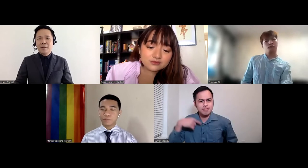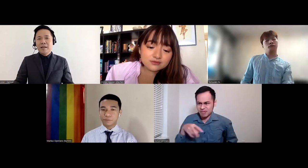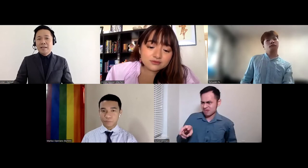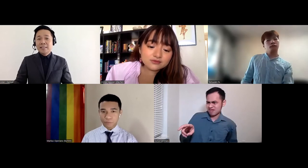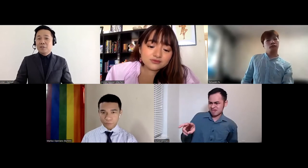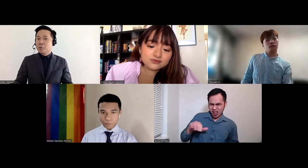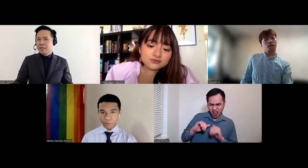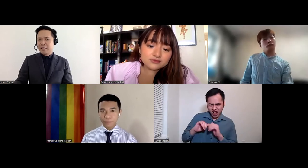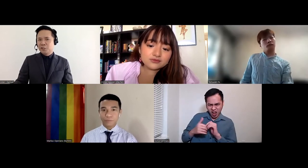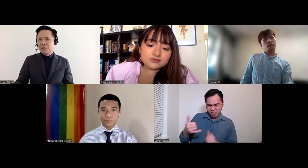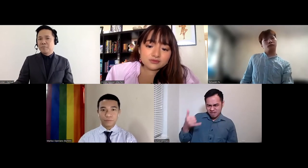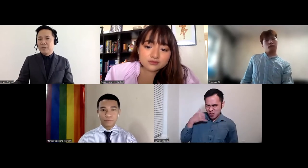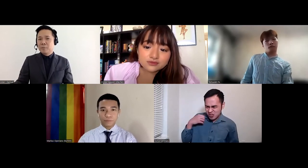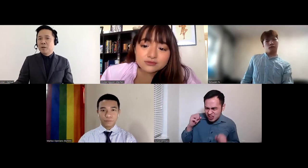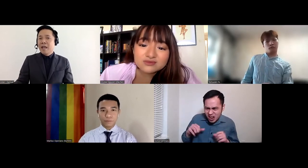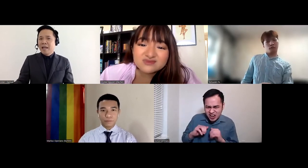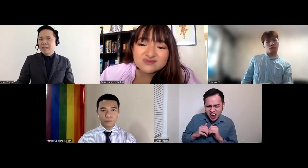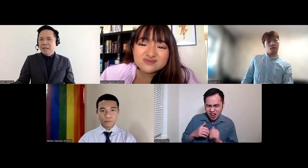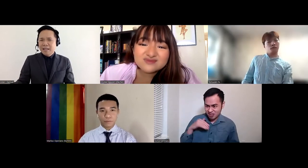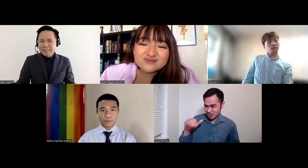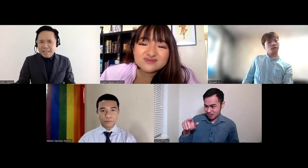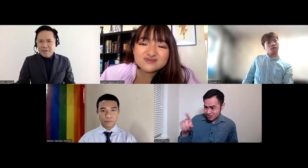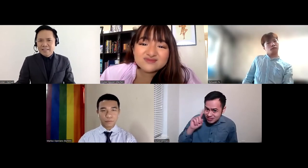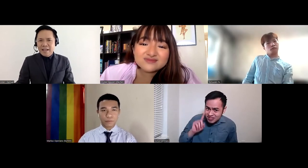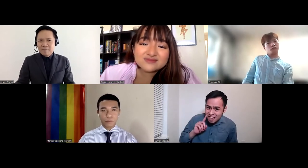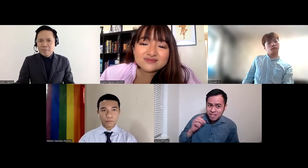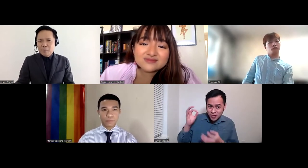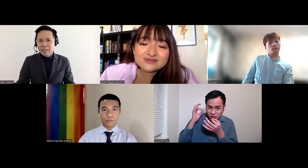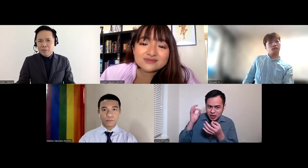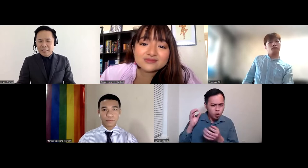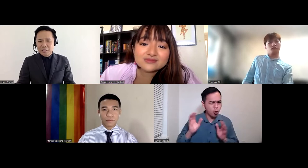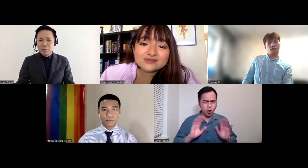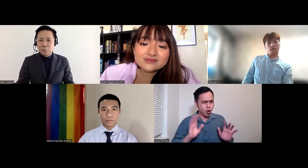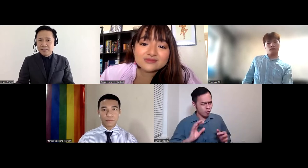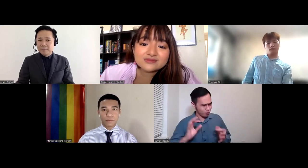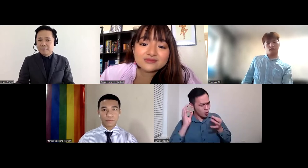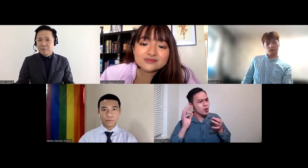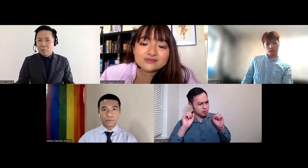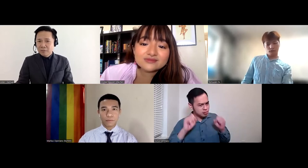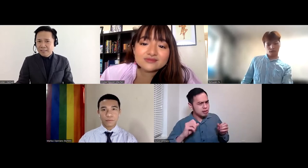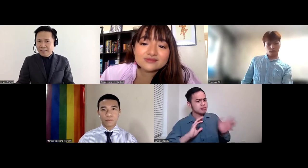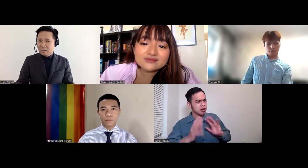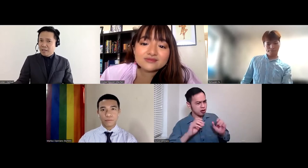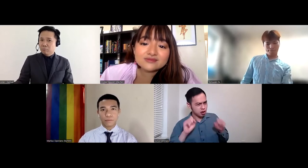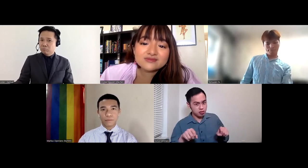very ease of communication with people. And I see that even the deaf people, they could actually use the phone. That's it. Yeah, we